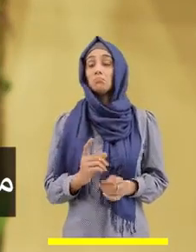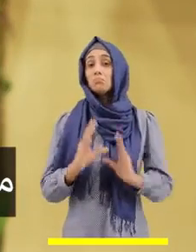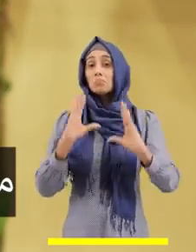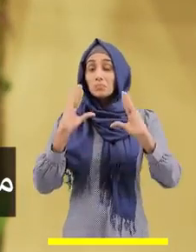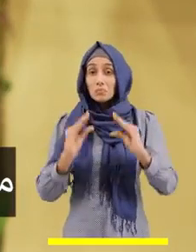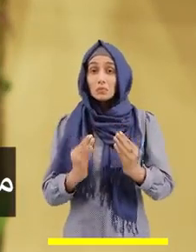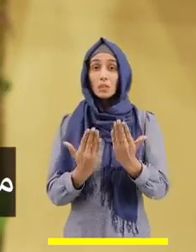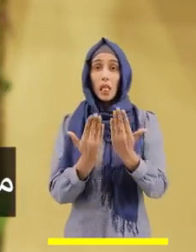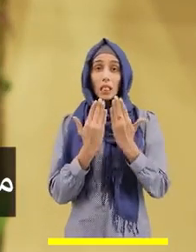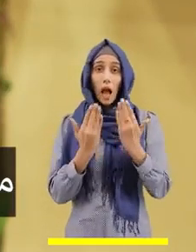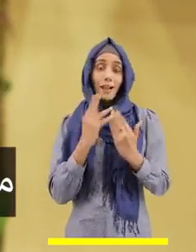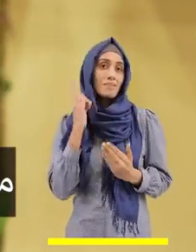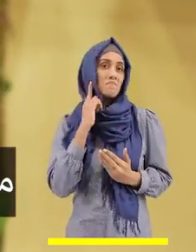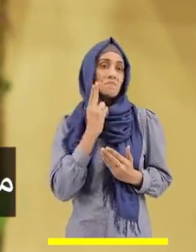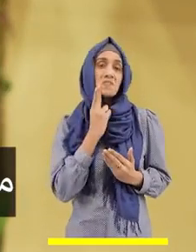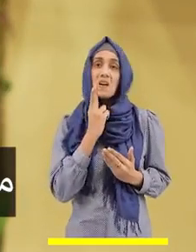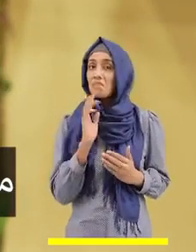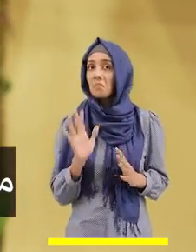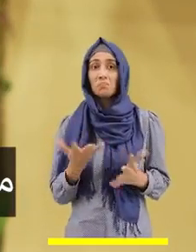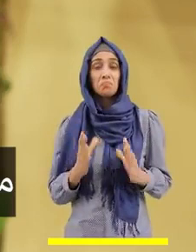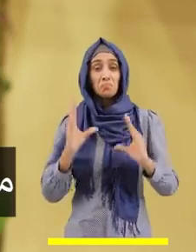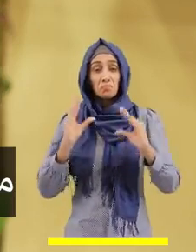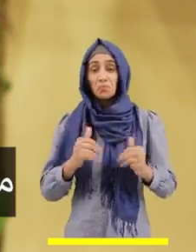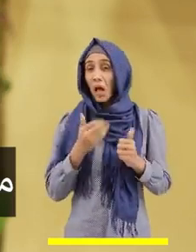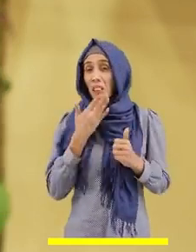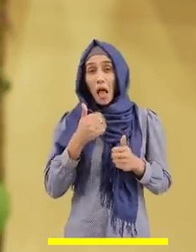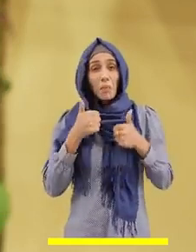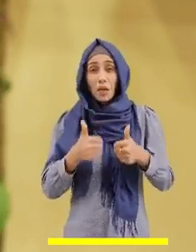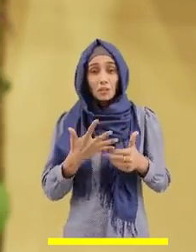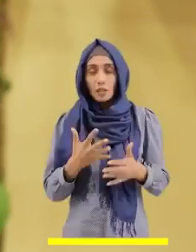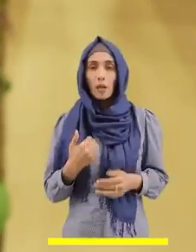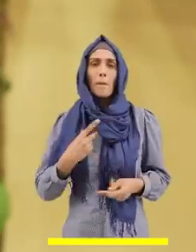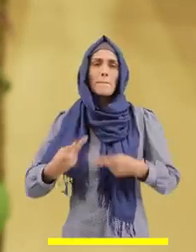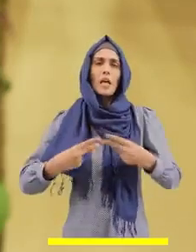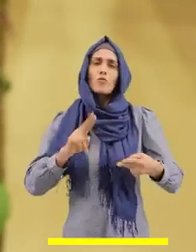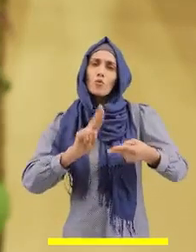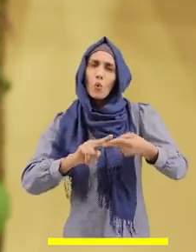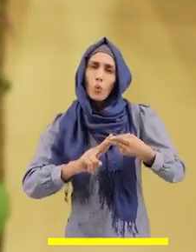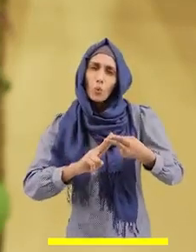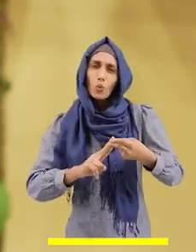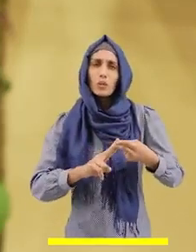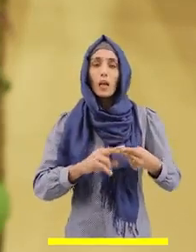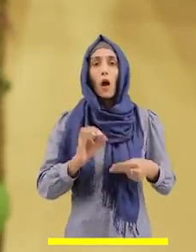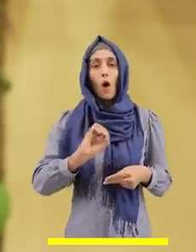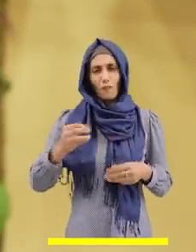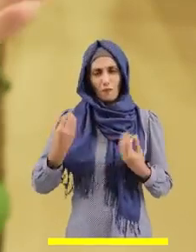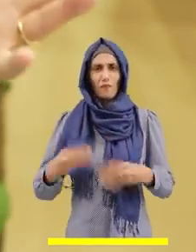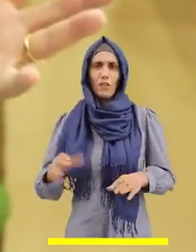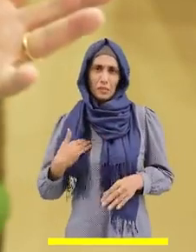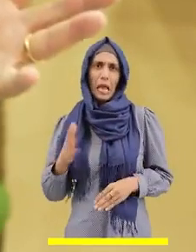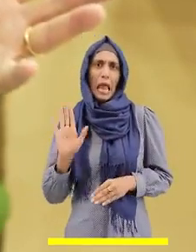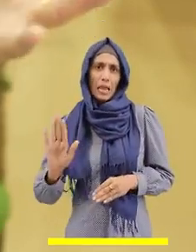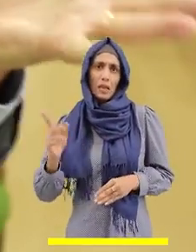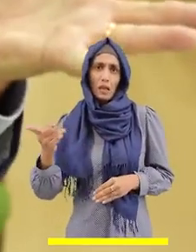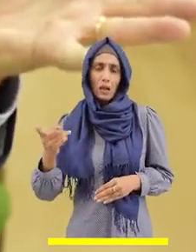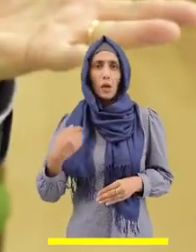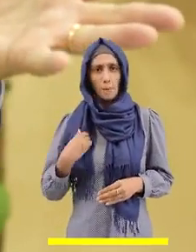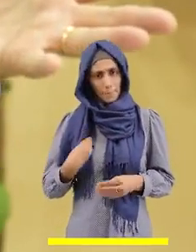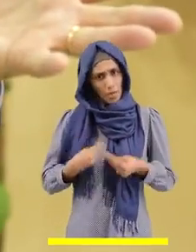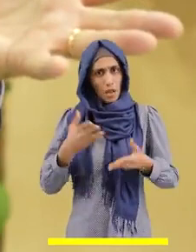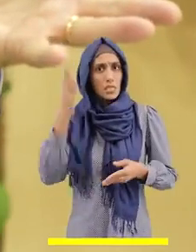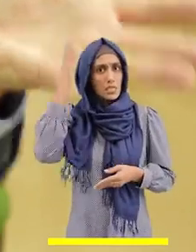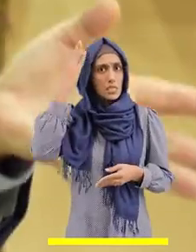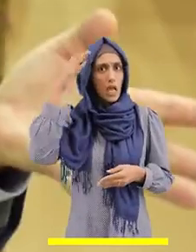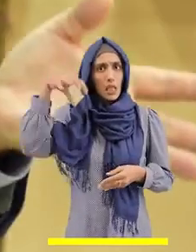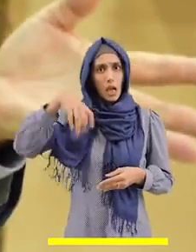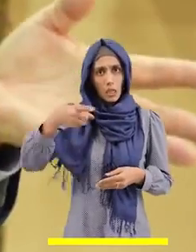very lack of quality education programs for deaf children. A business friend of ours said, I have a spare office space I'd like to give you.